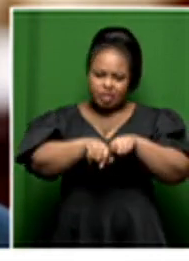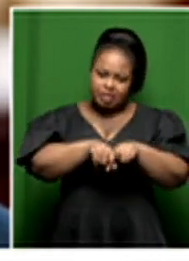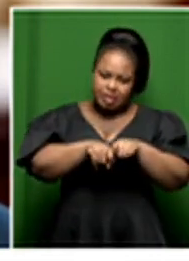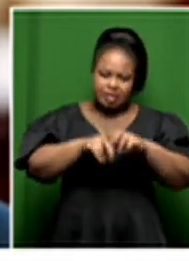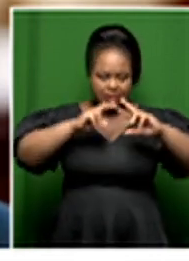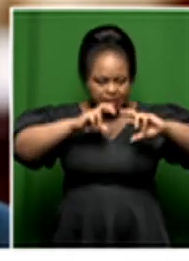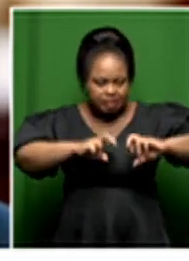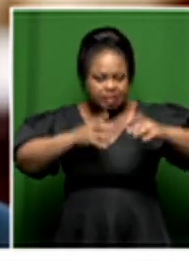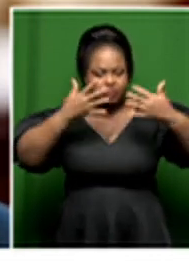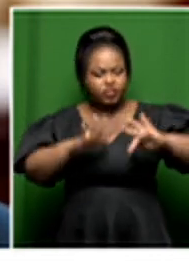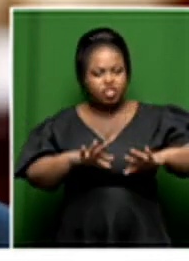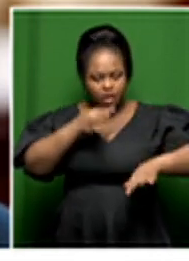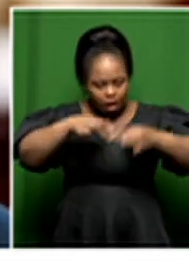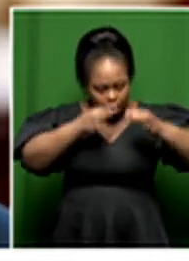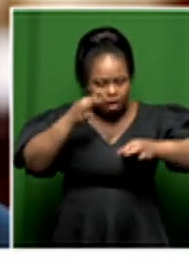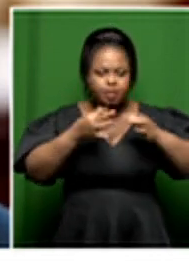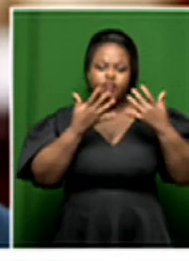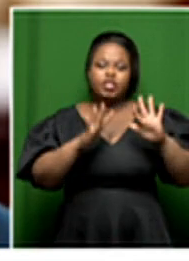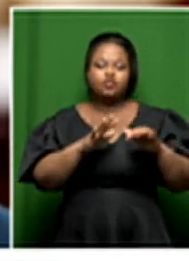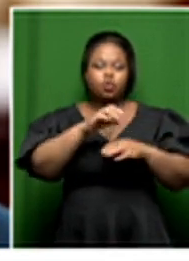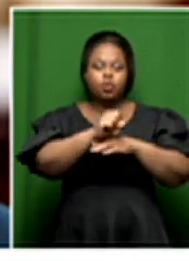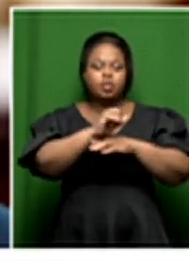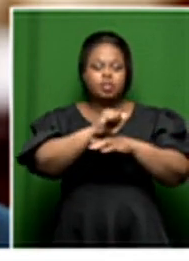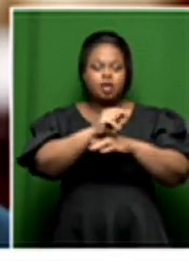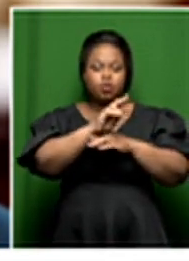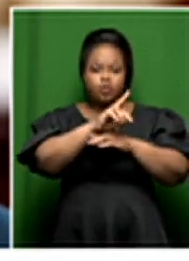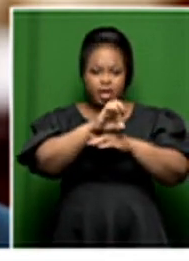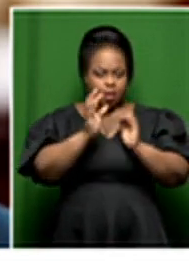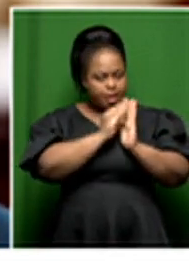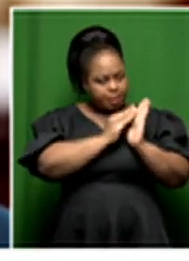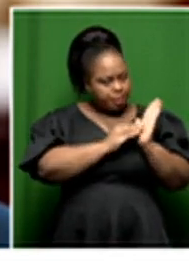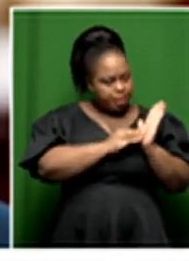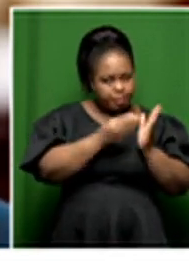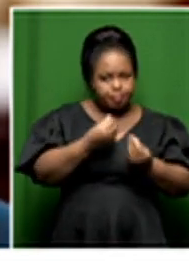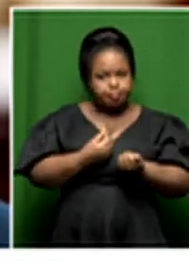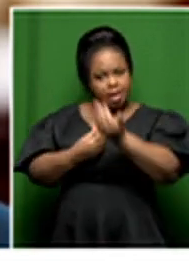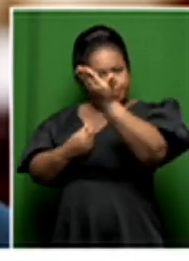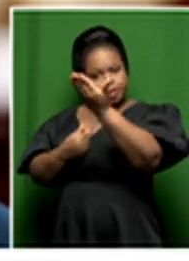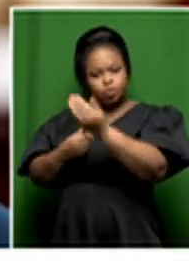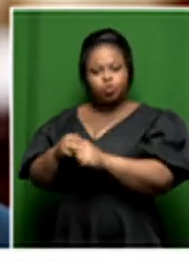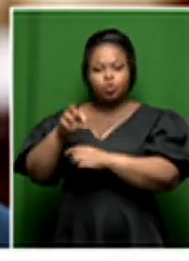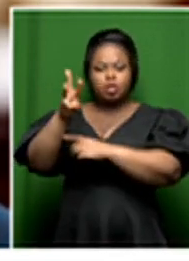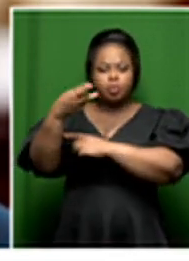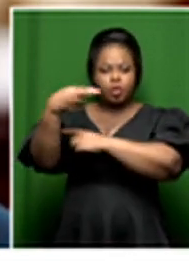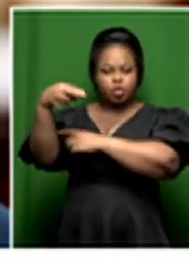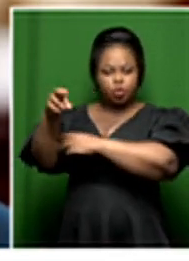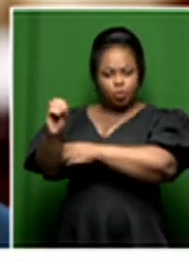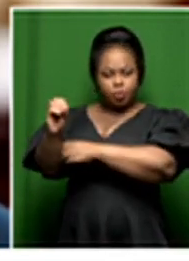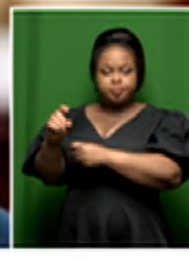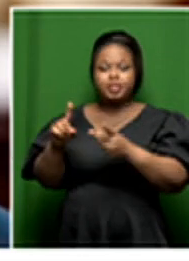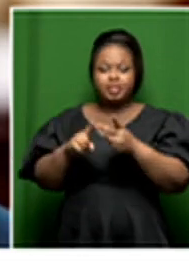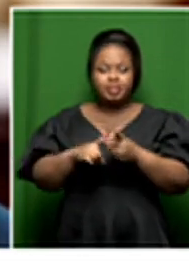Sinovac. Those submissions have been made to the World Health Organization. Similar submissions have been made to